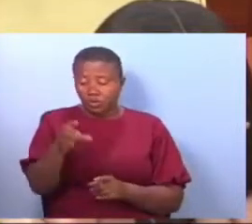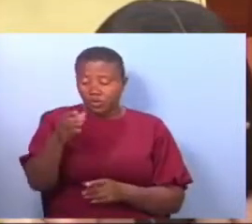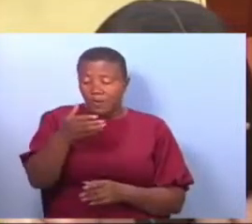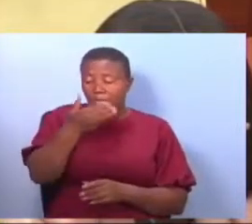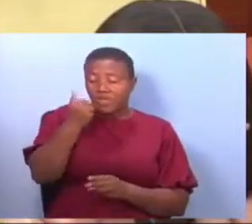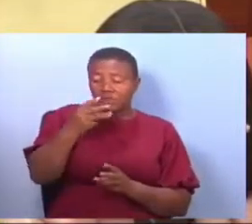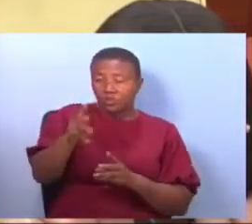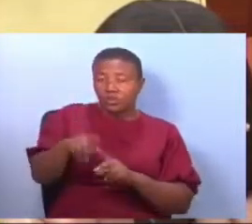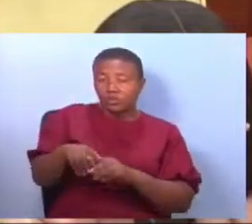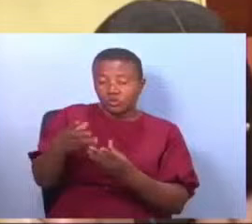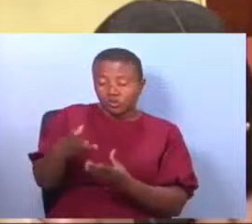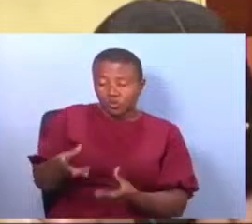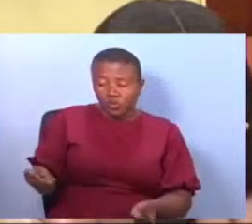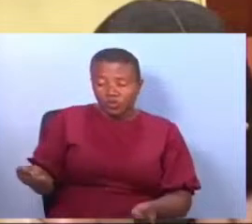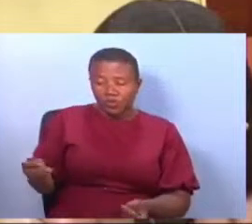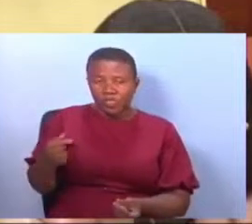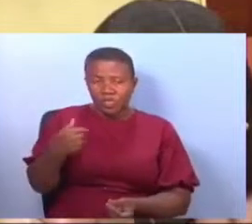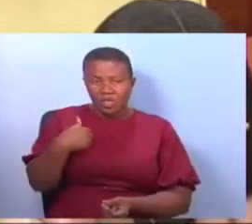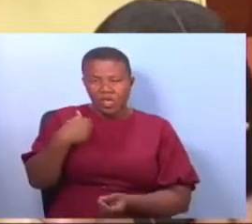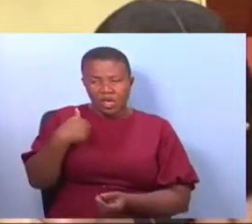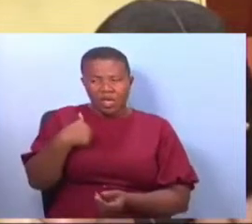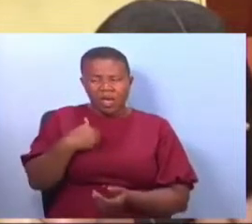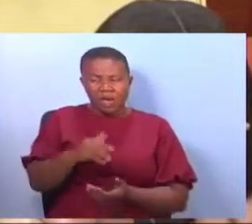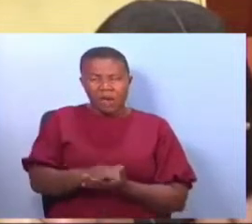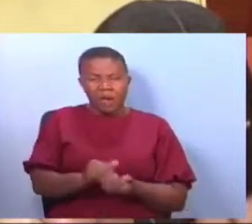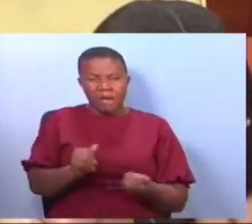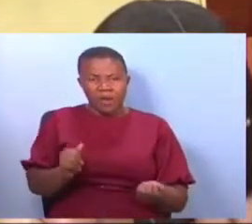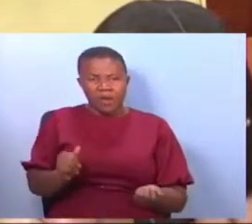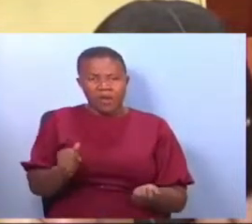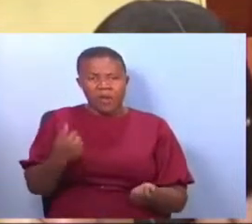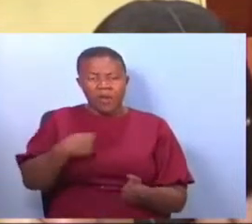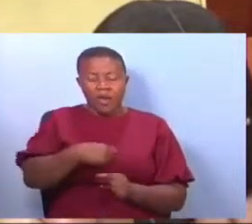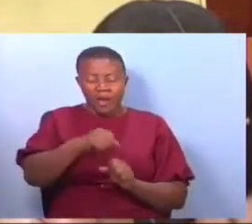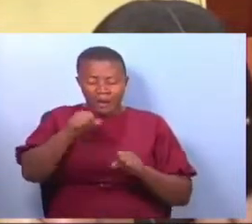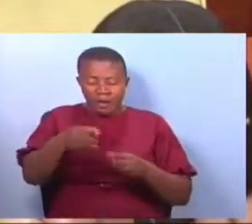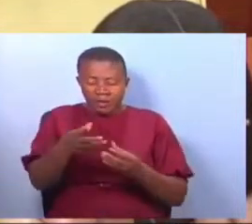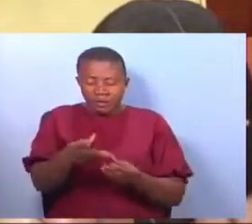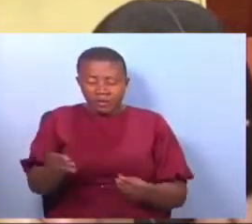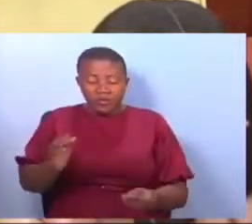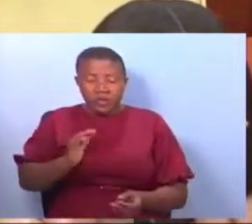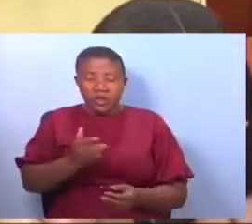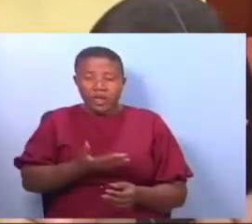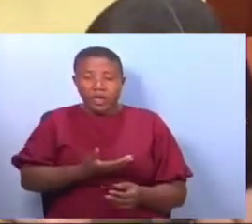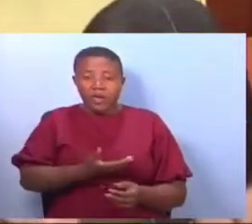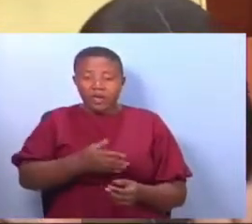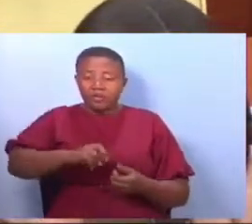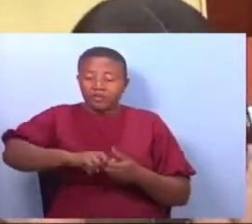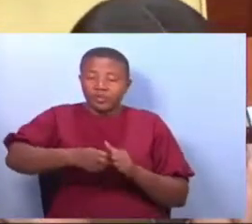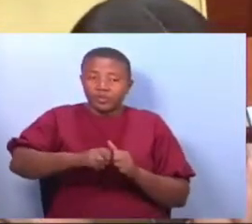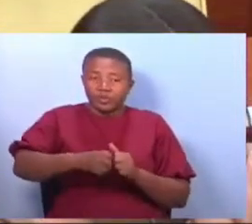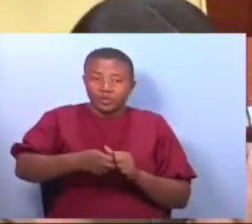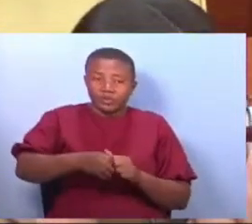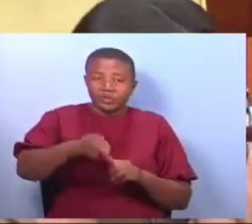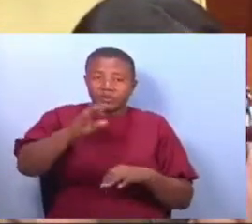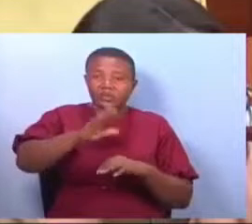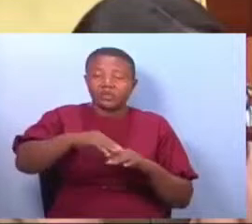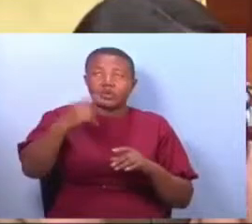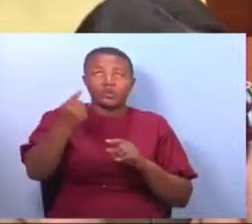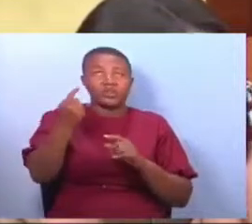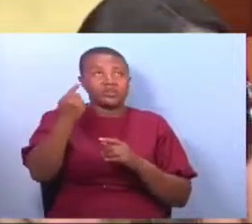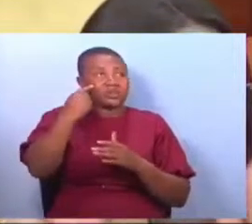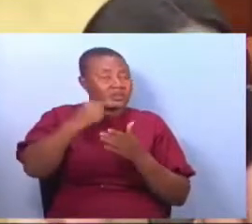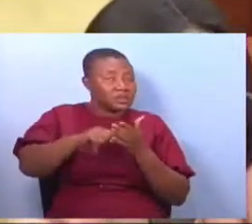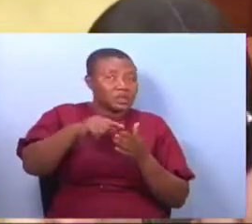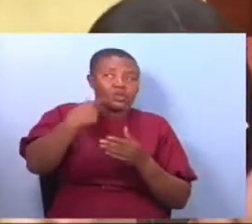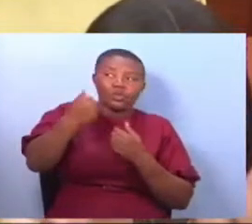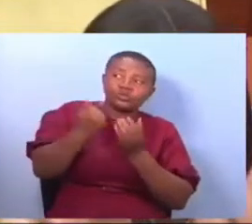level, Mr. Speaker, I do believe that we'll be solving more of our problems than always looking after the effects